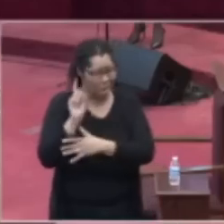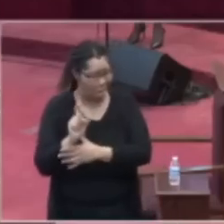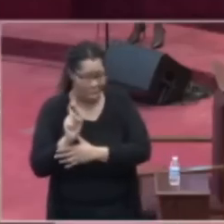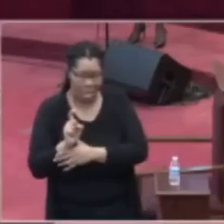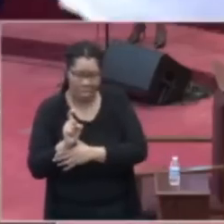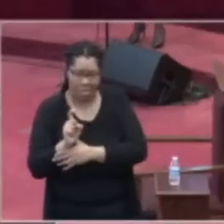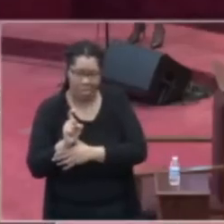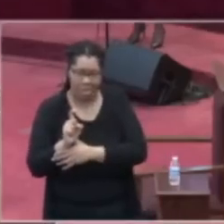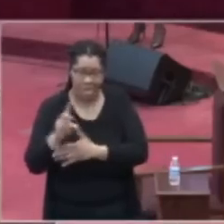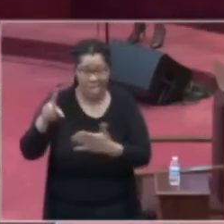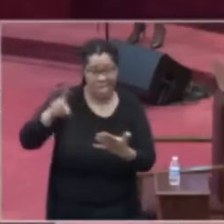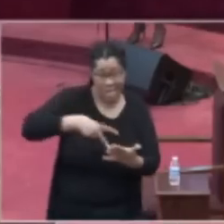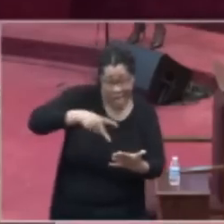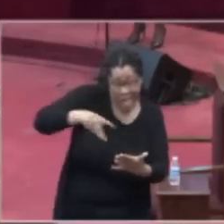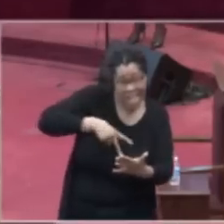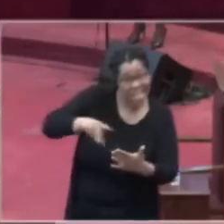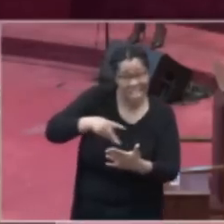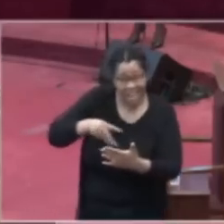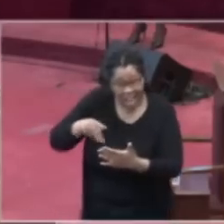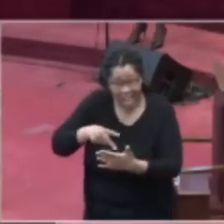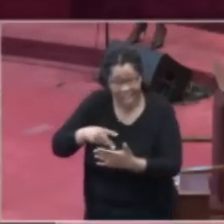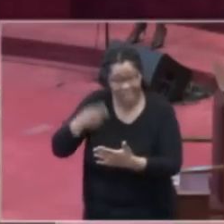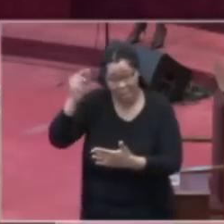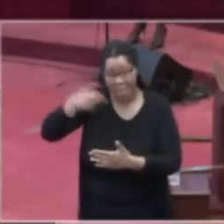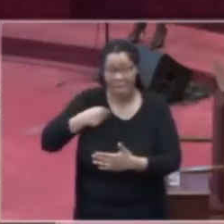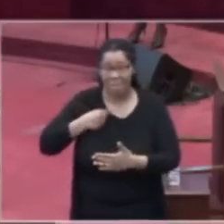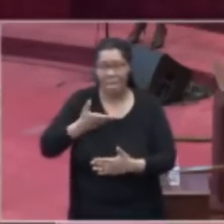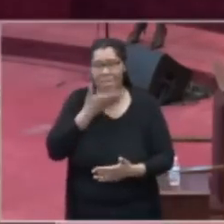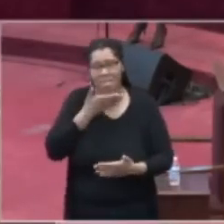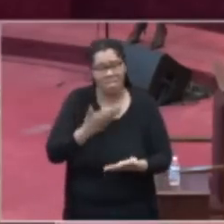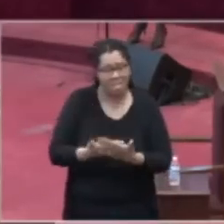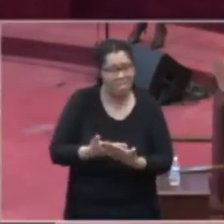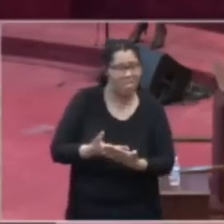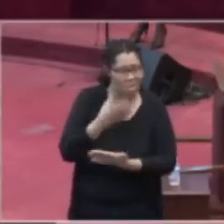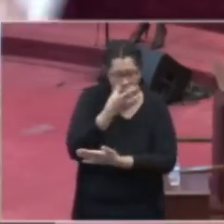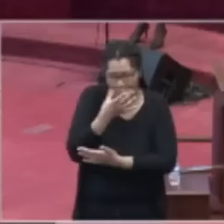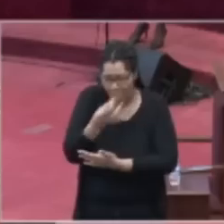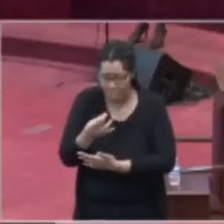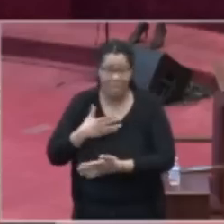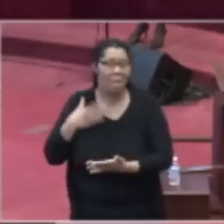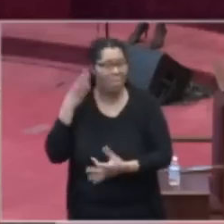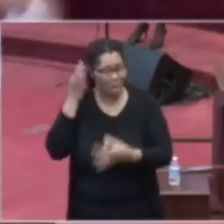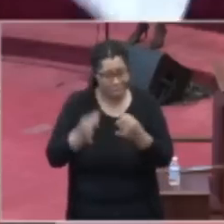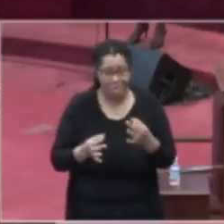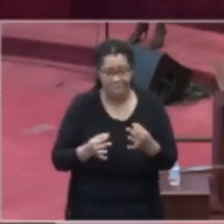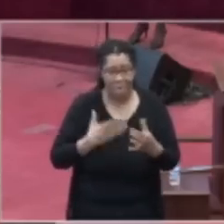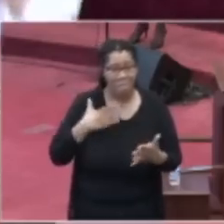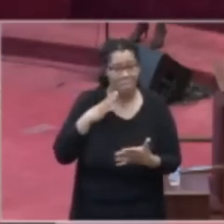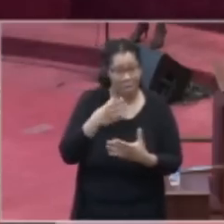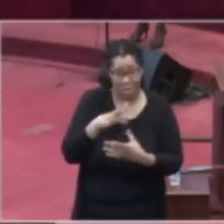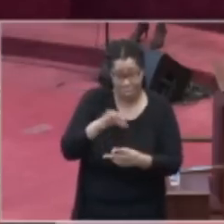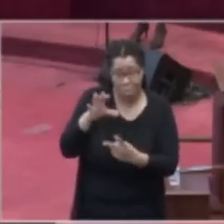has to dance me into a good mood. I'm making a choice